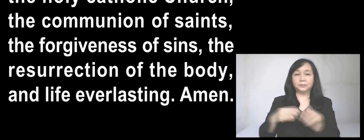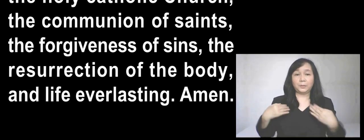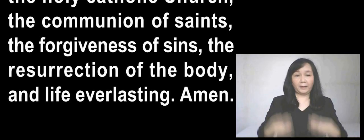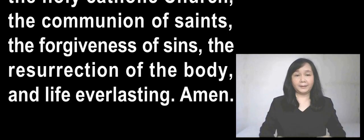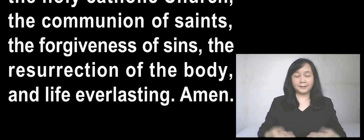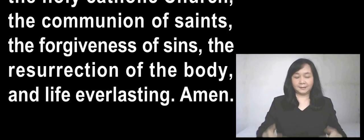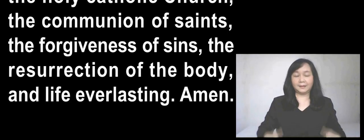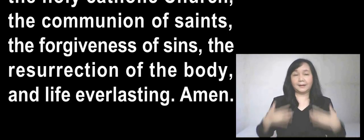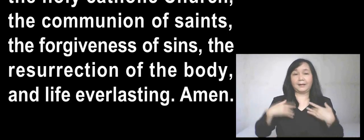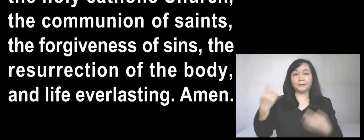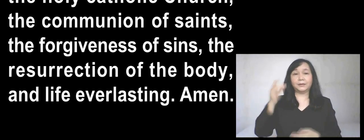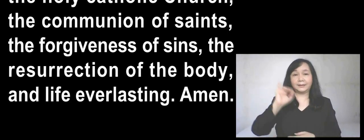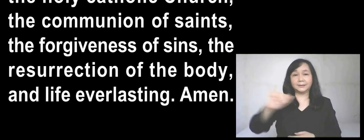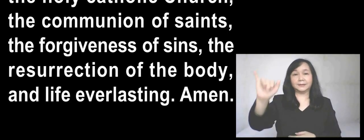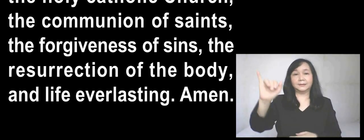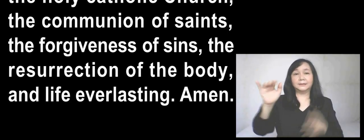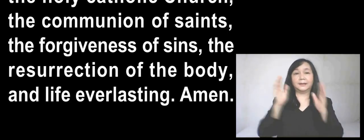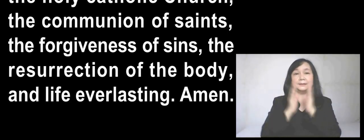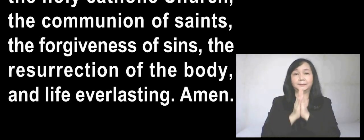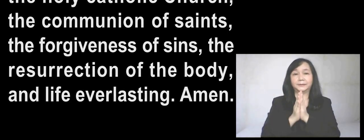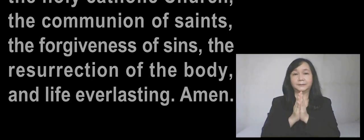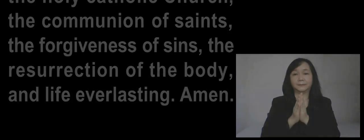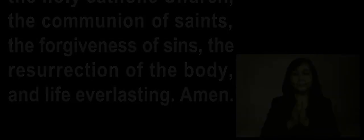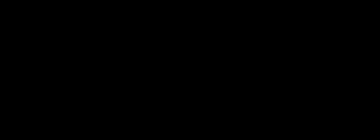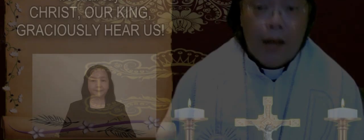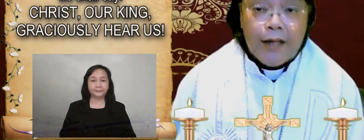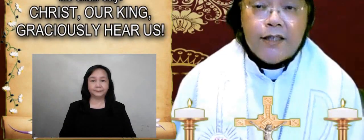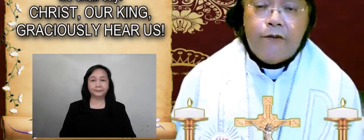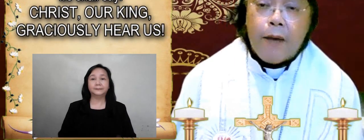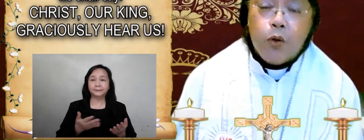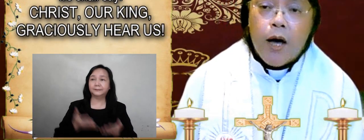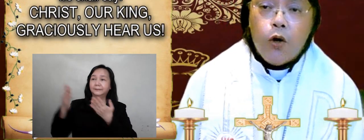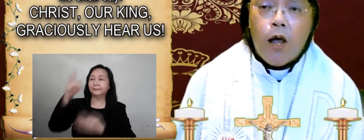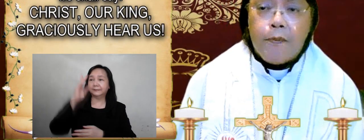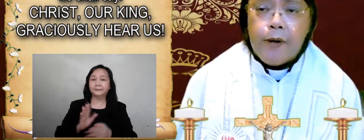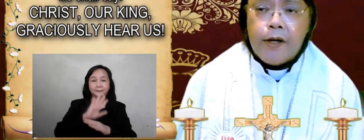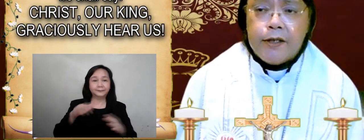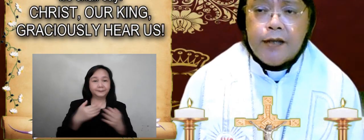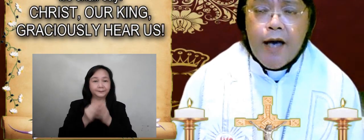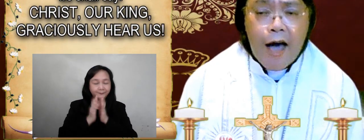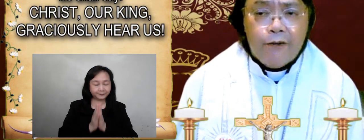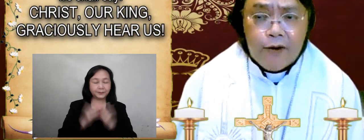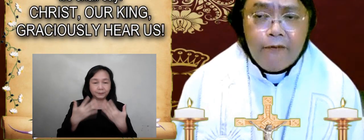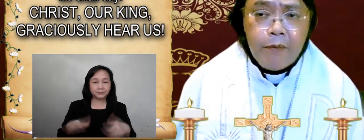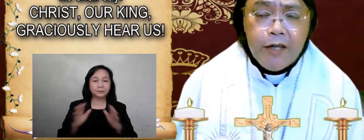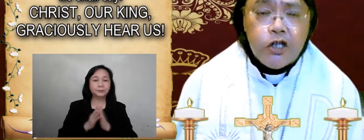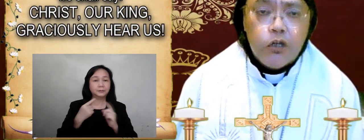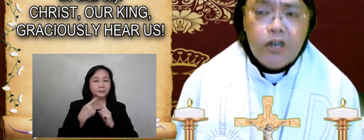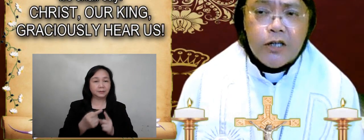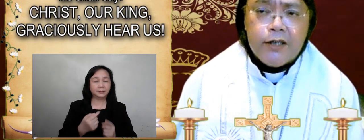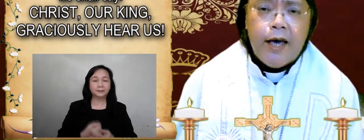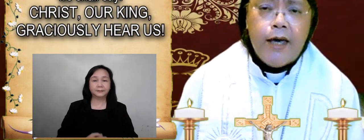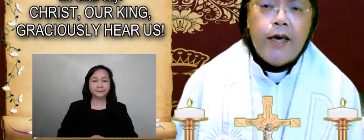the resurrection of the body, and life everlasting. Amen. Let us lift up to God all our prayers. After every